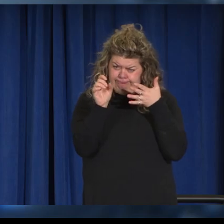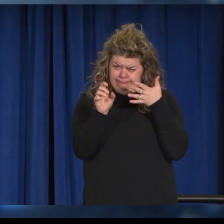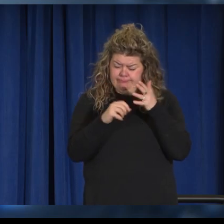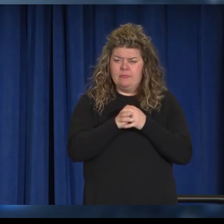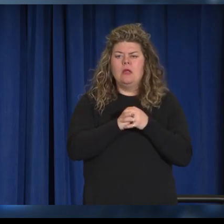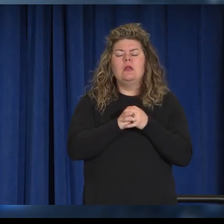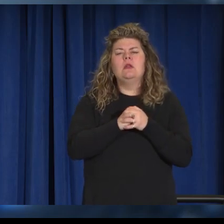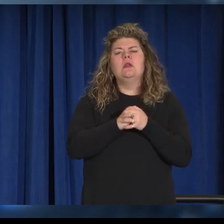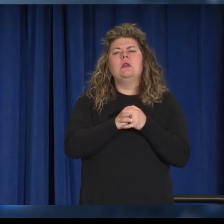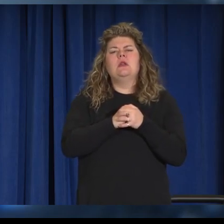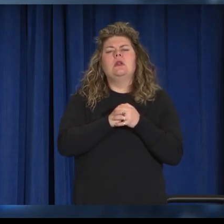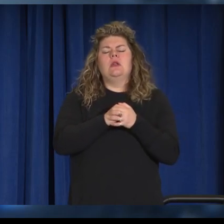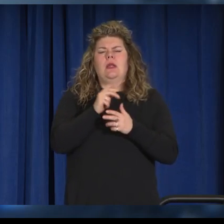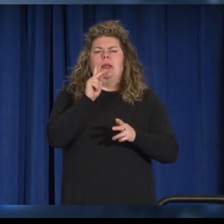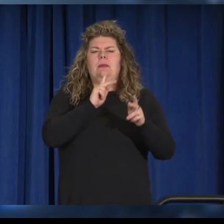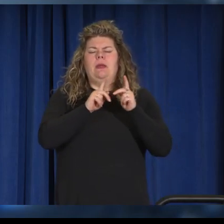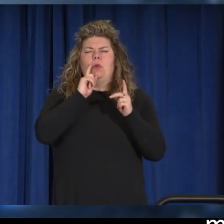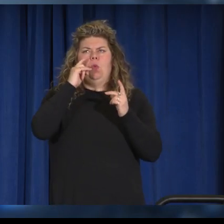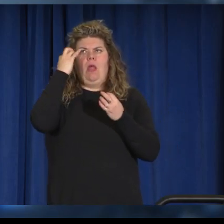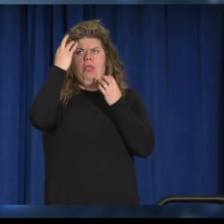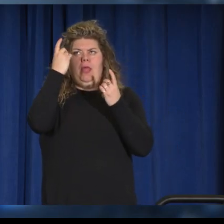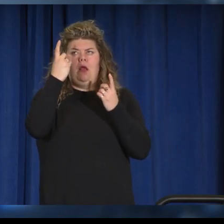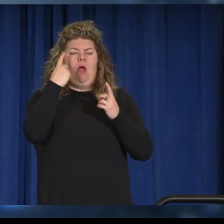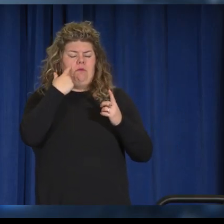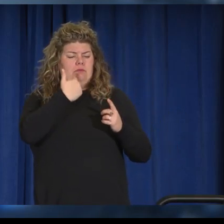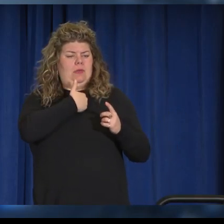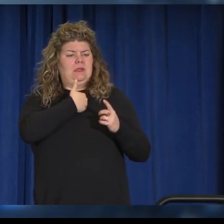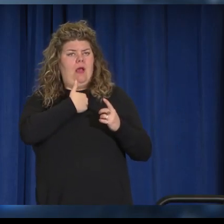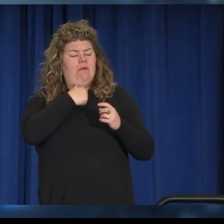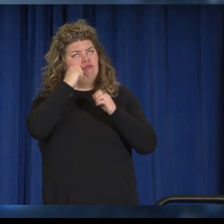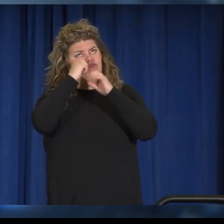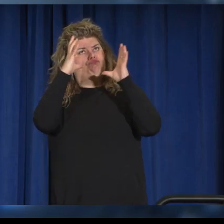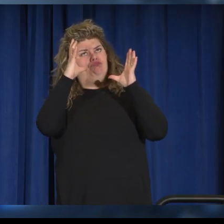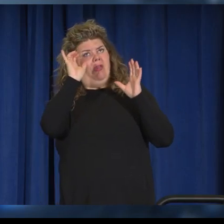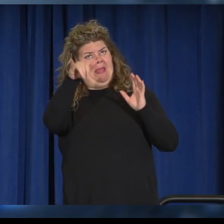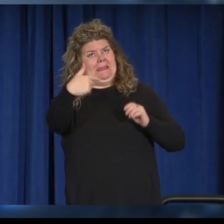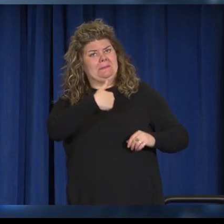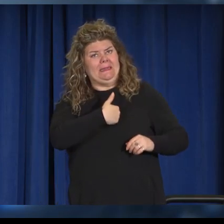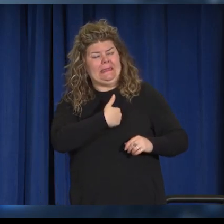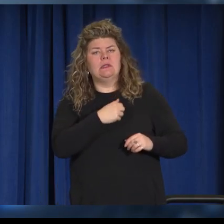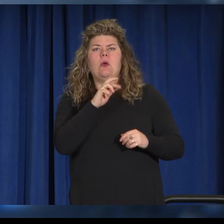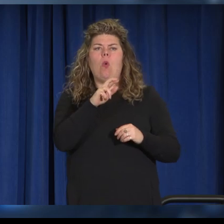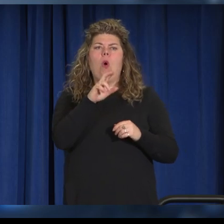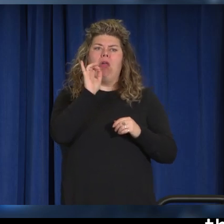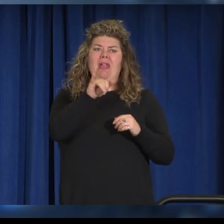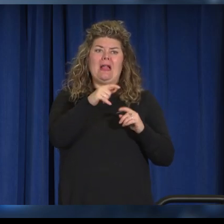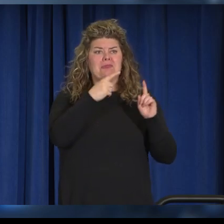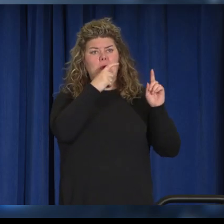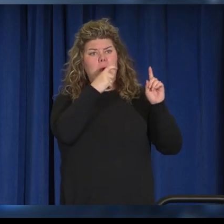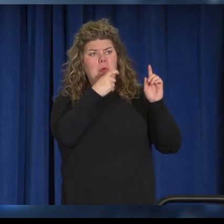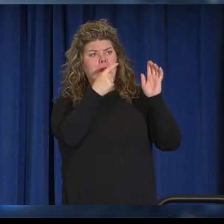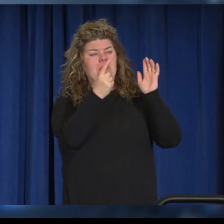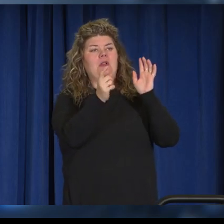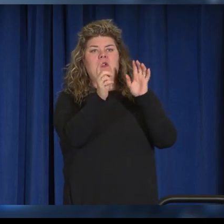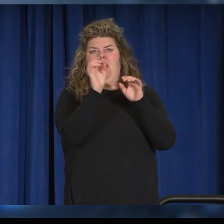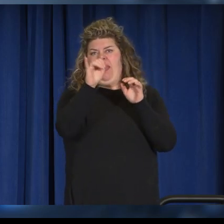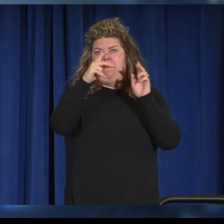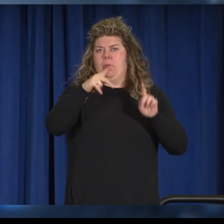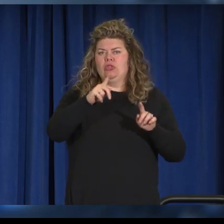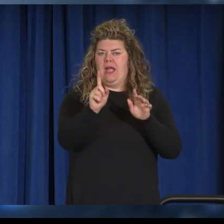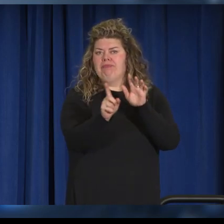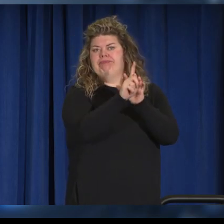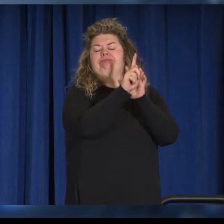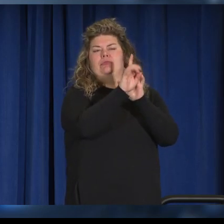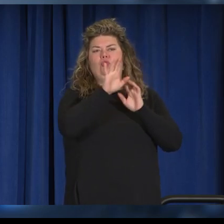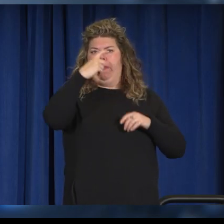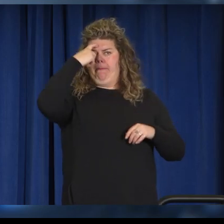some people will think of themselves as well, is you perhaps have a certain person that comes to mind, or maybe